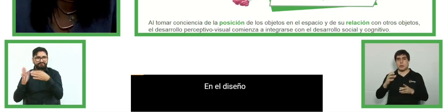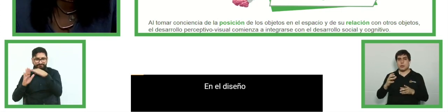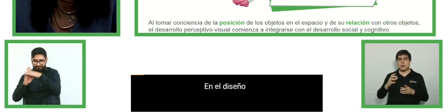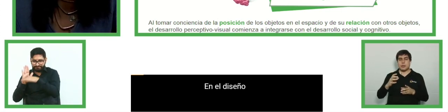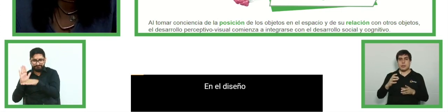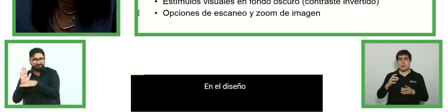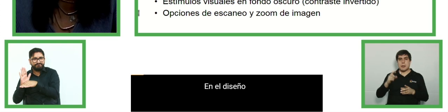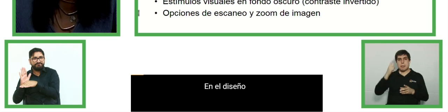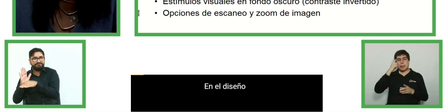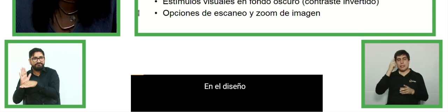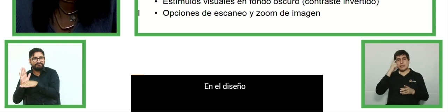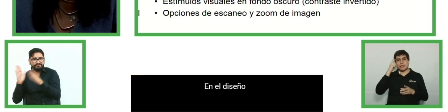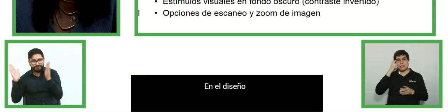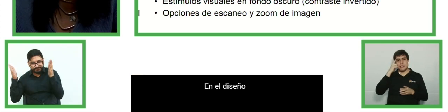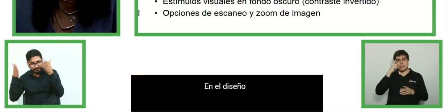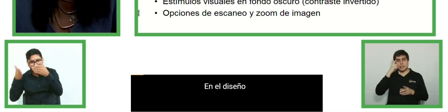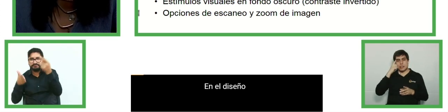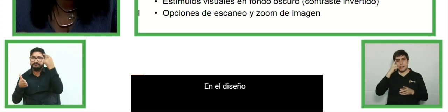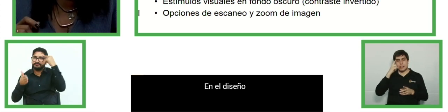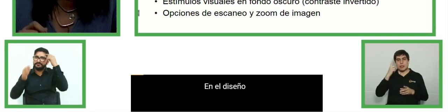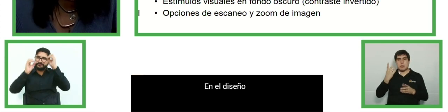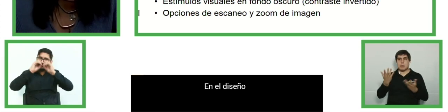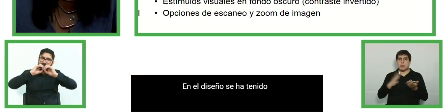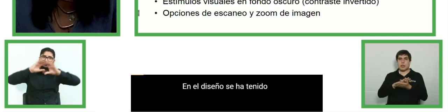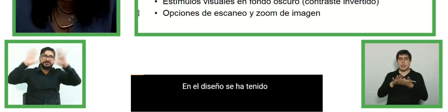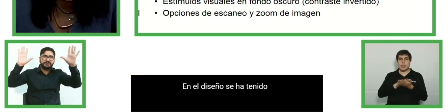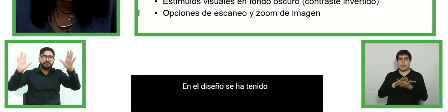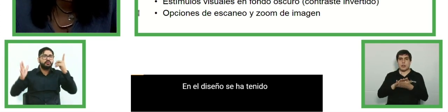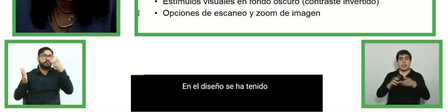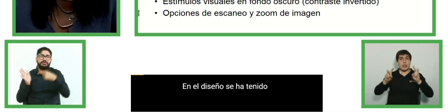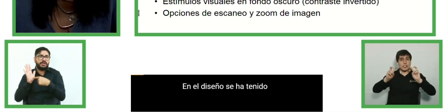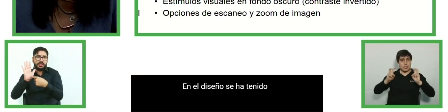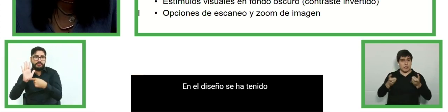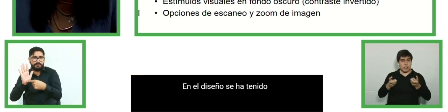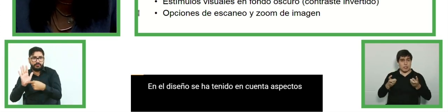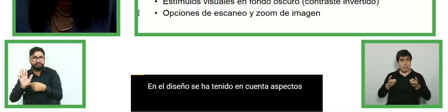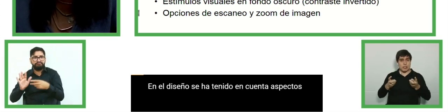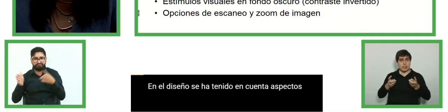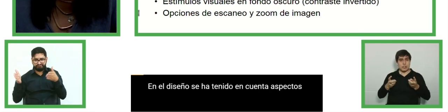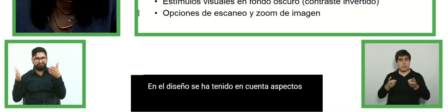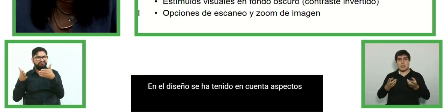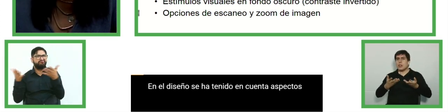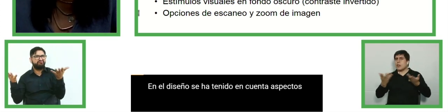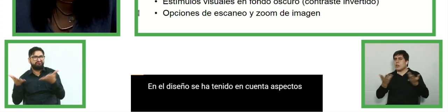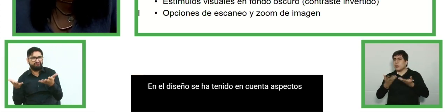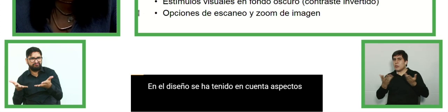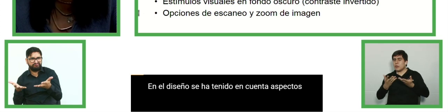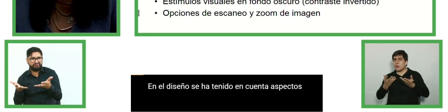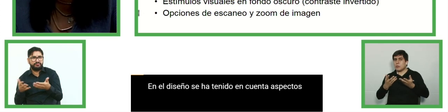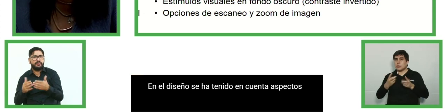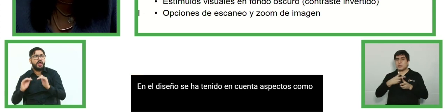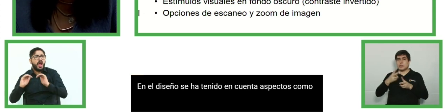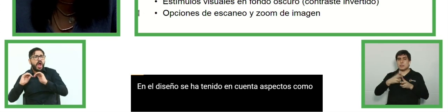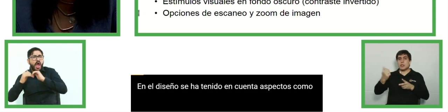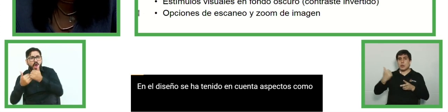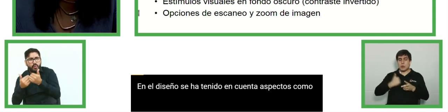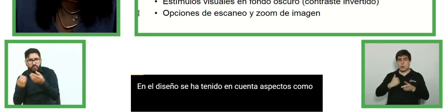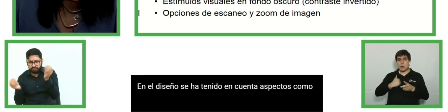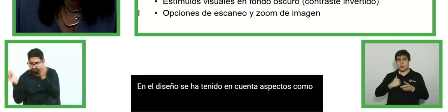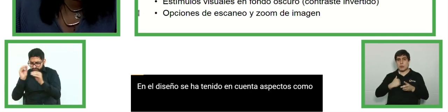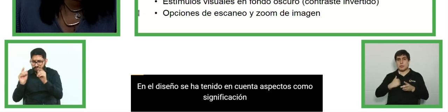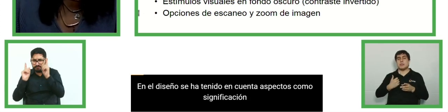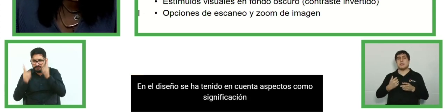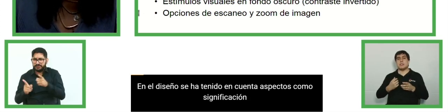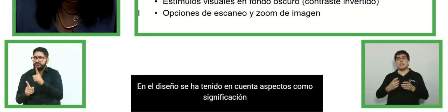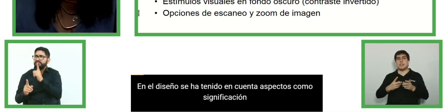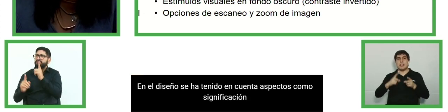aspects like the following have been taken into account: signification, causality, potential to coping, differentiation of